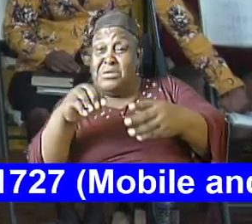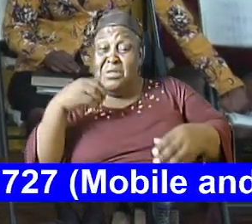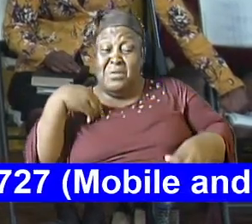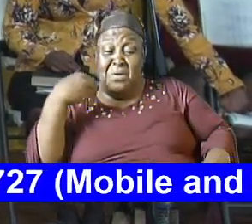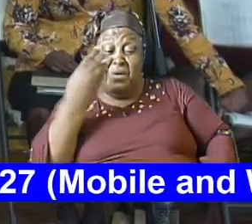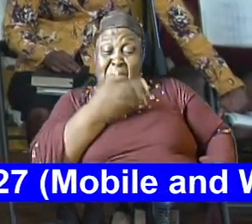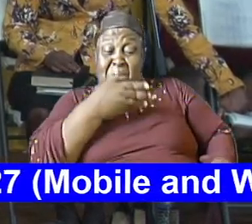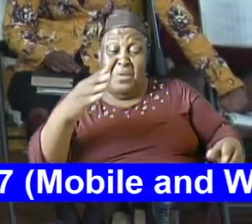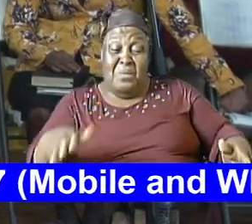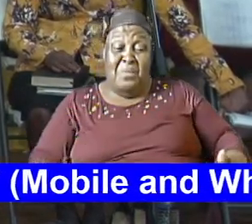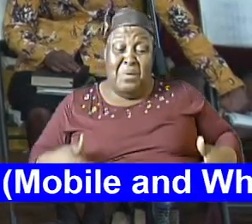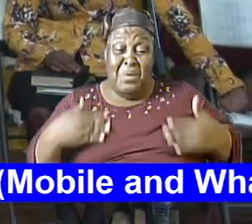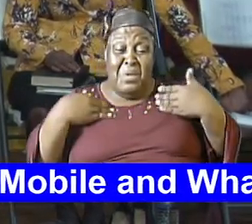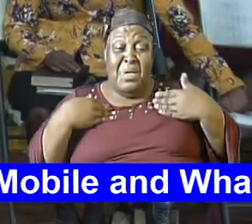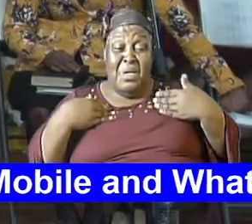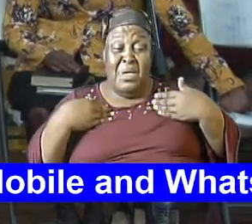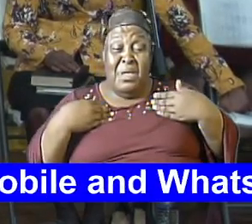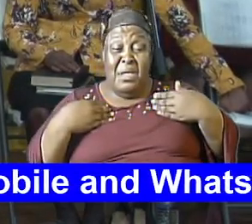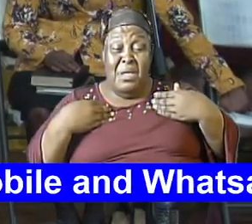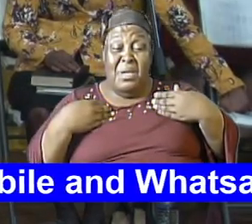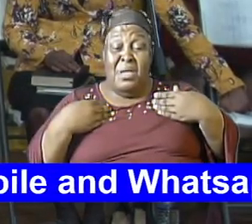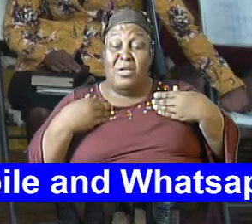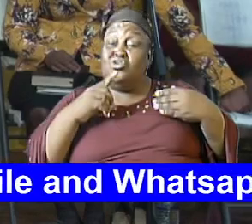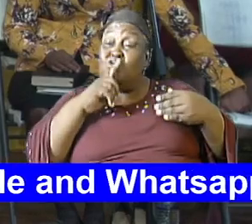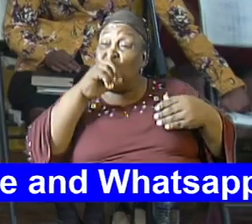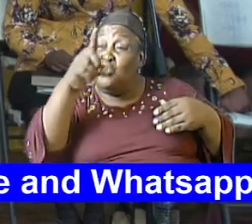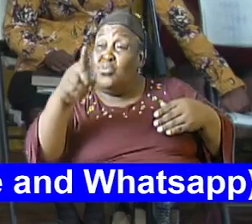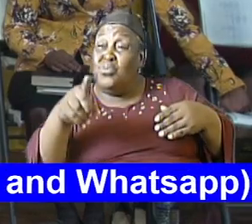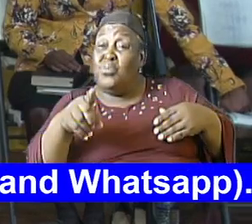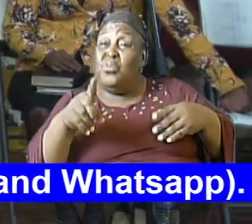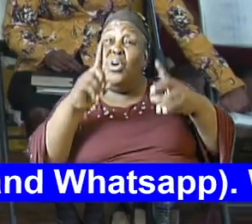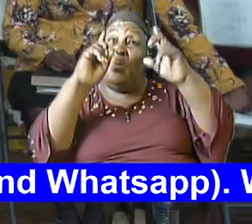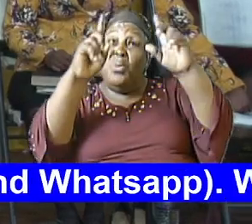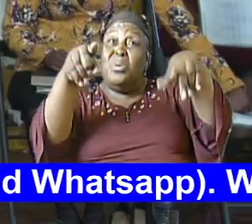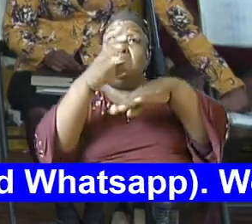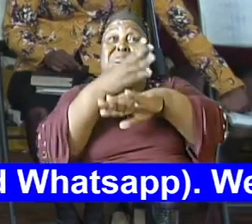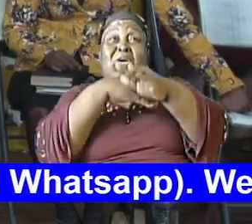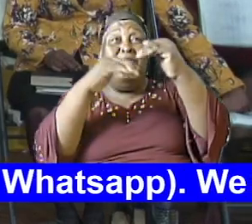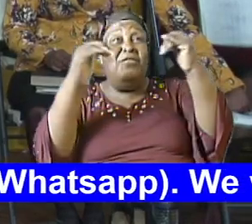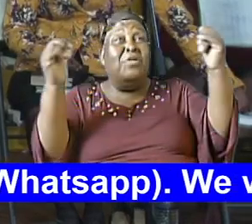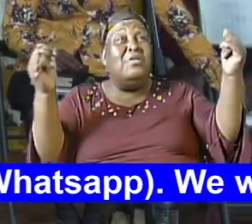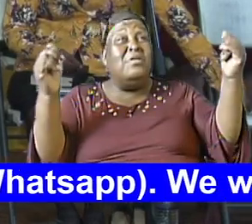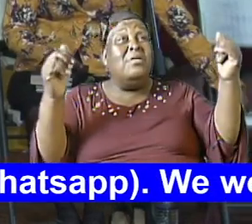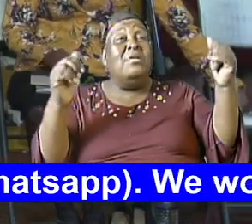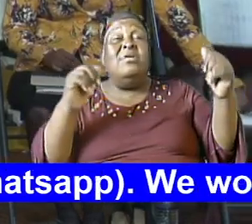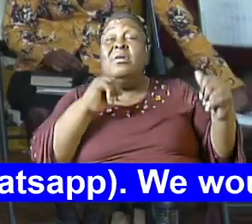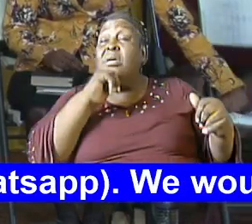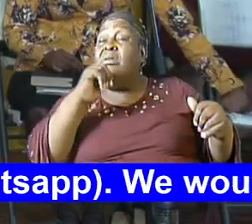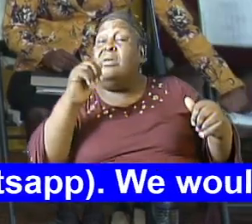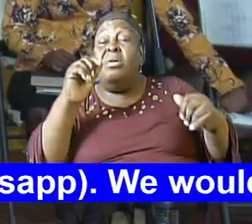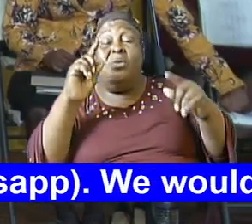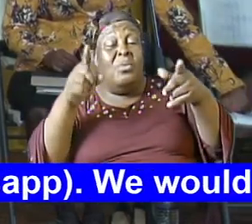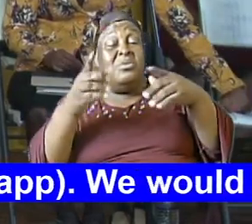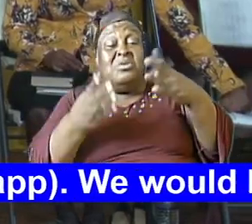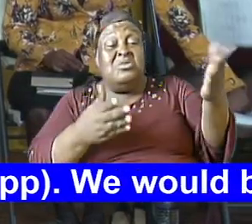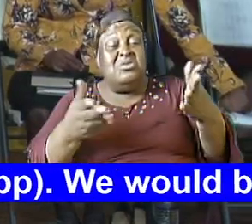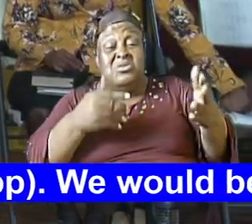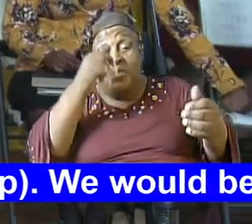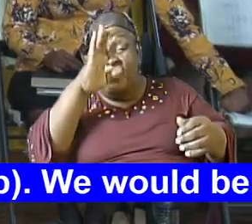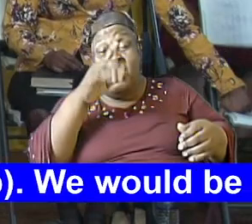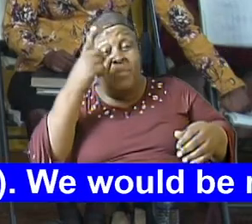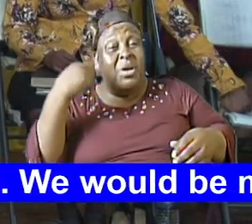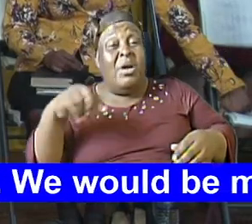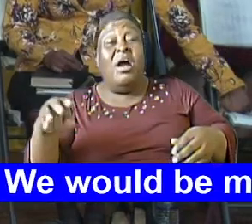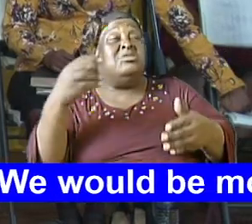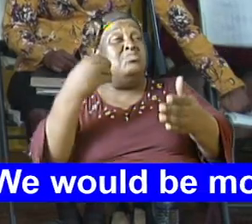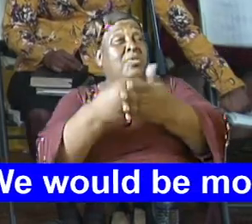are marching to Zion and to there we go. So we're not going to serve God because we don't have no money. Jesus never